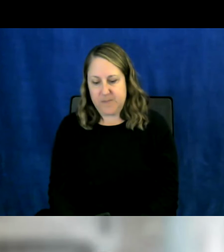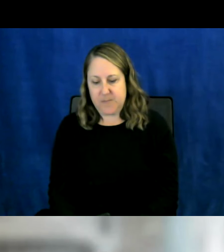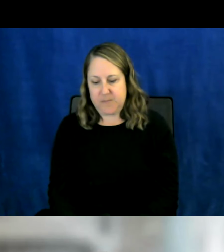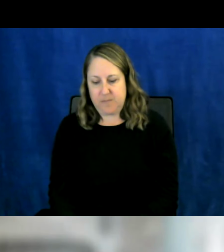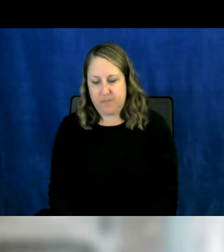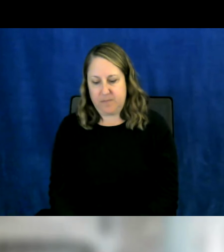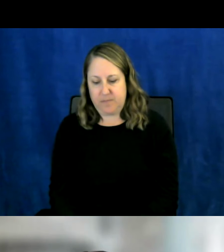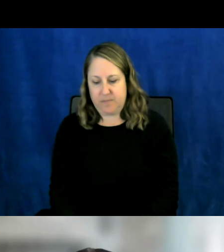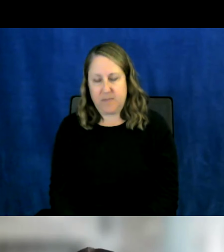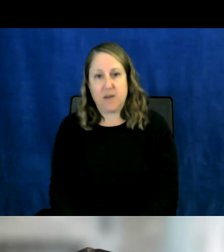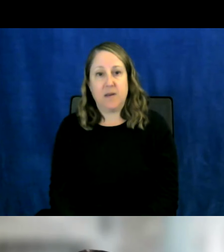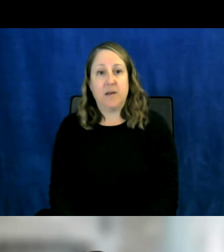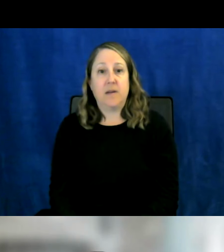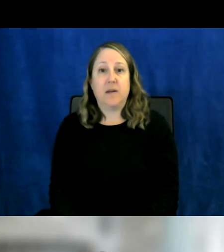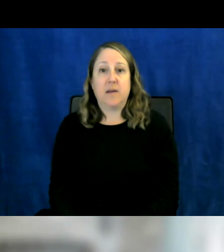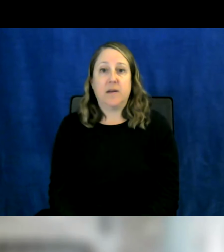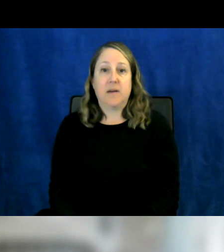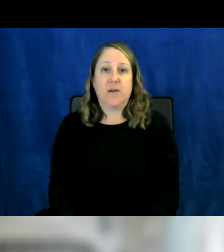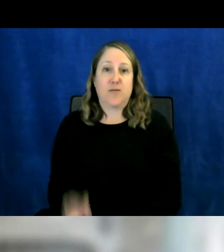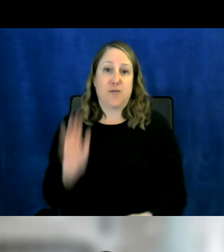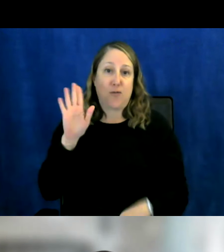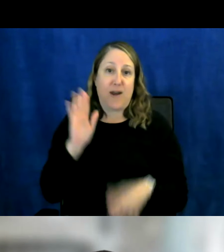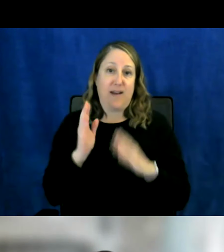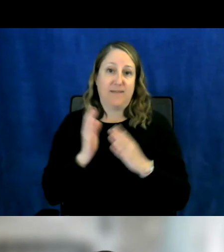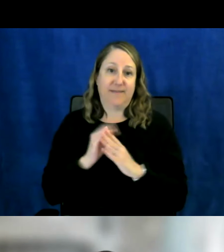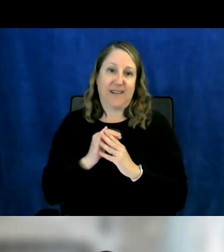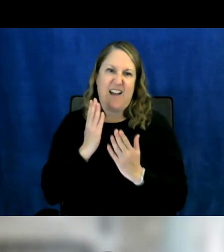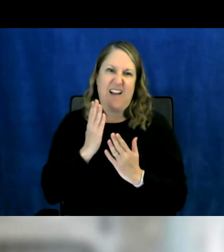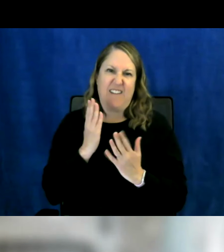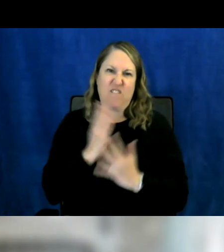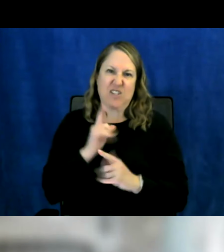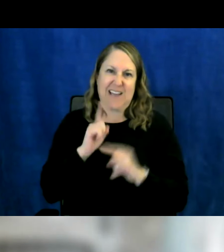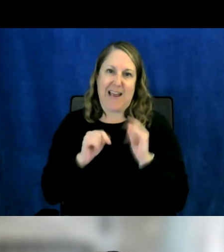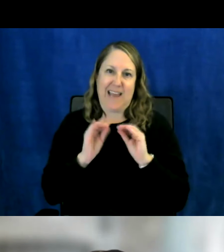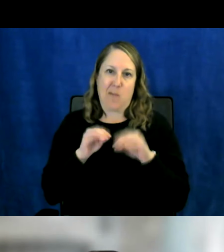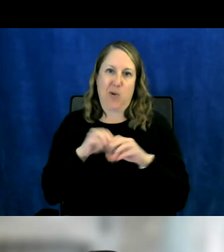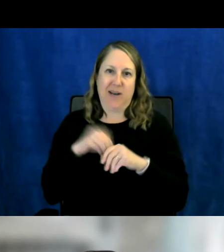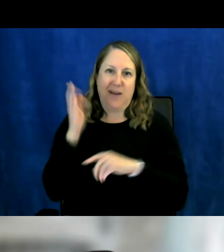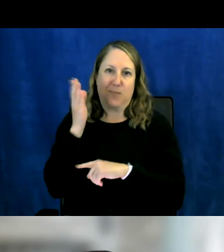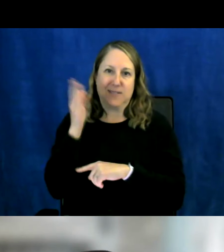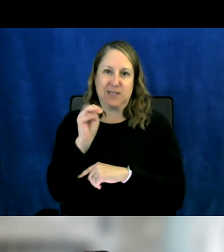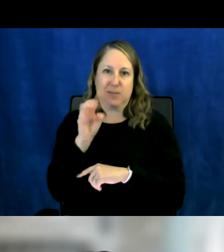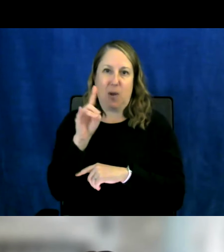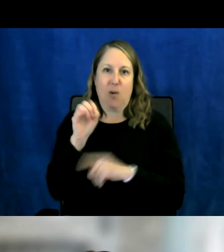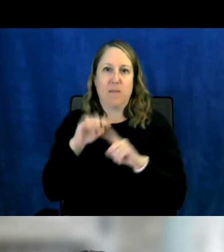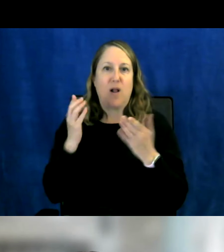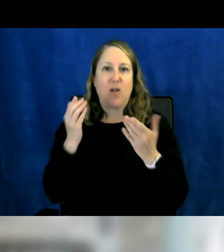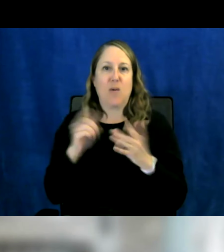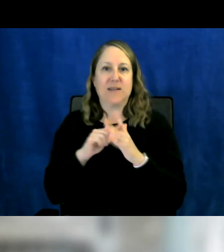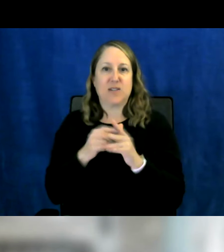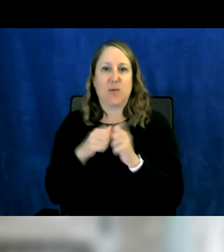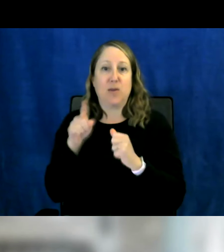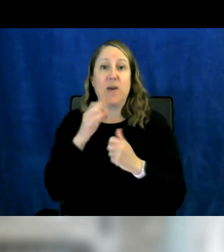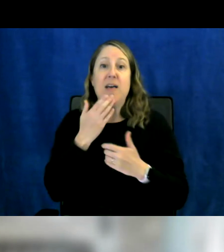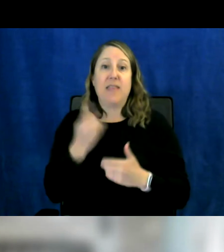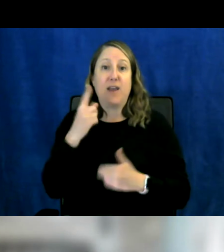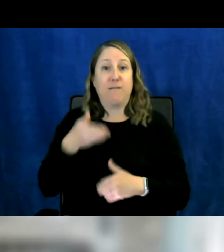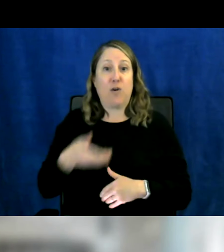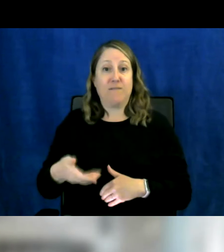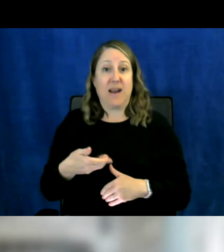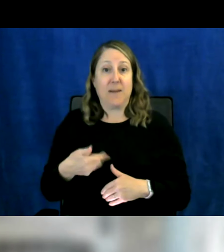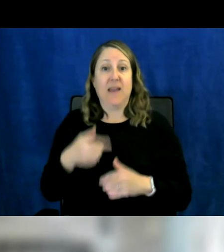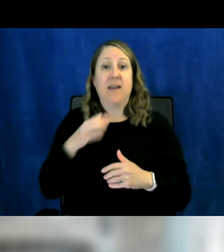Okay, great. Unfortunately, I won't be able to put it in presentation mode, but I will go ahead and get started with you all. Thank you for having me this afternoon. My